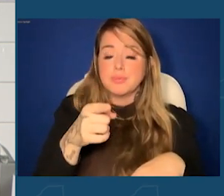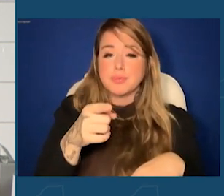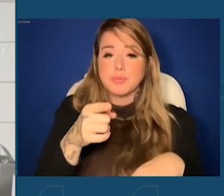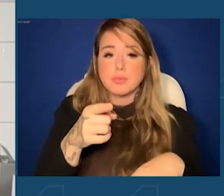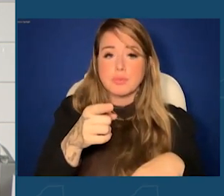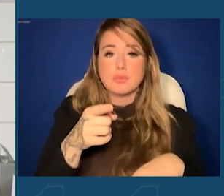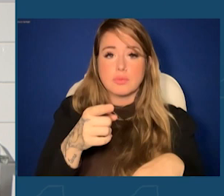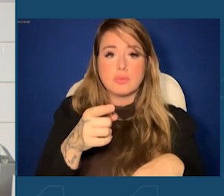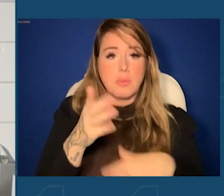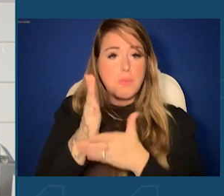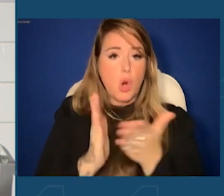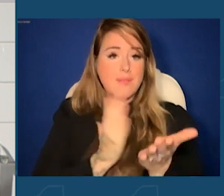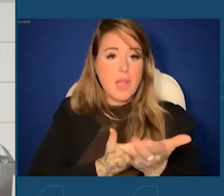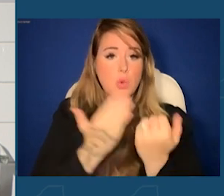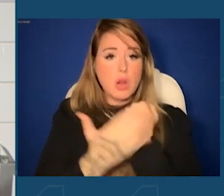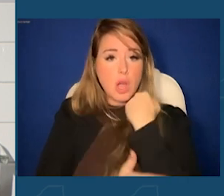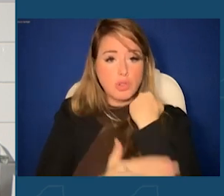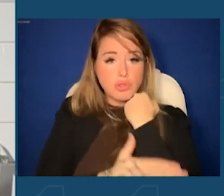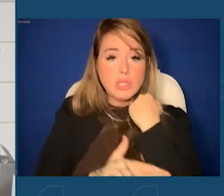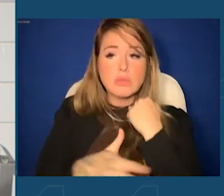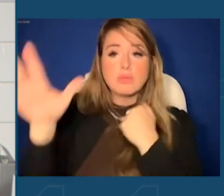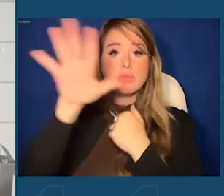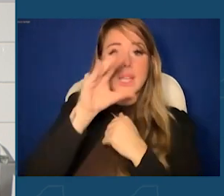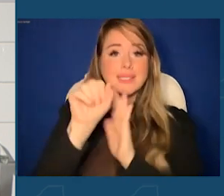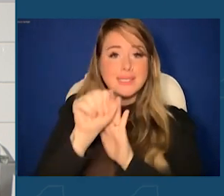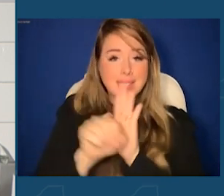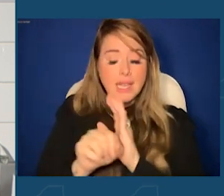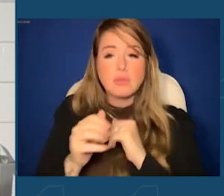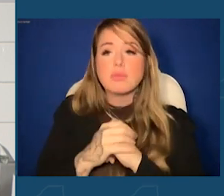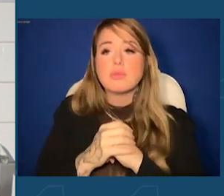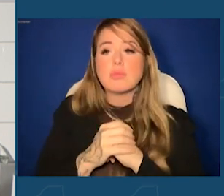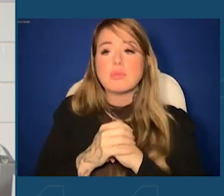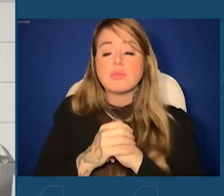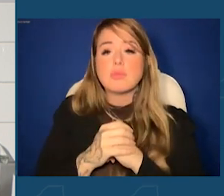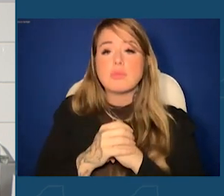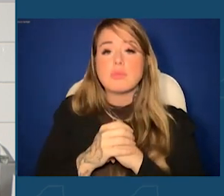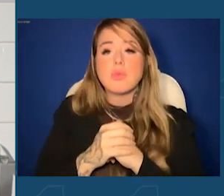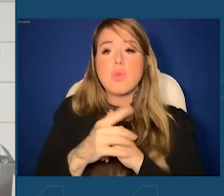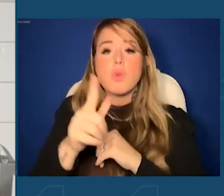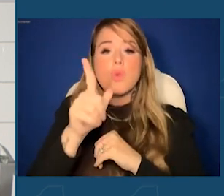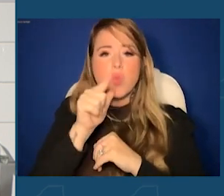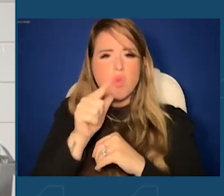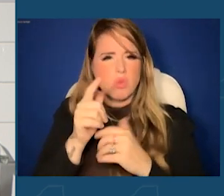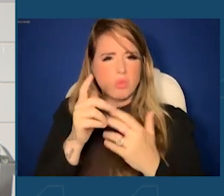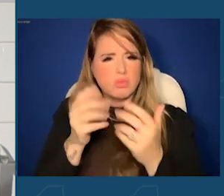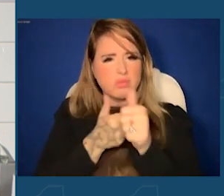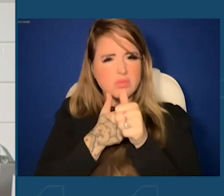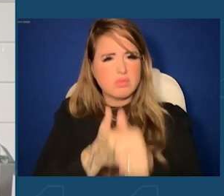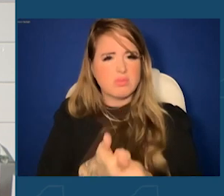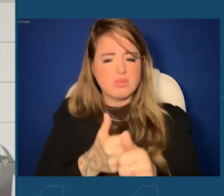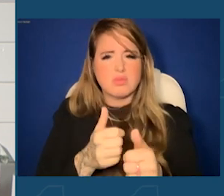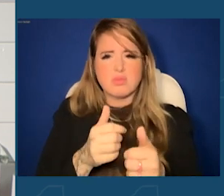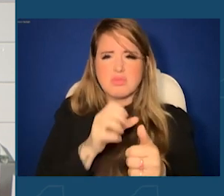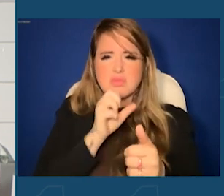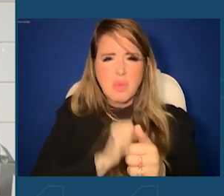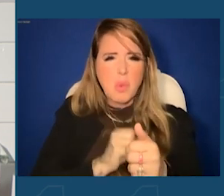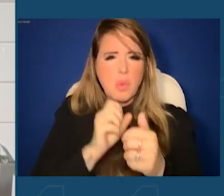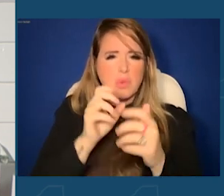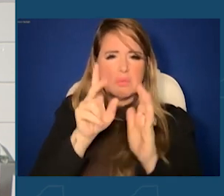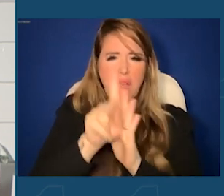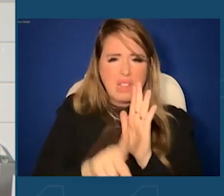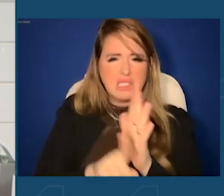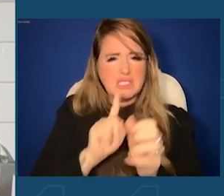parts of our country and our state who are enacting bigoted policies based on fear and